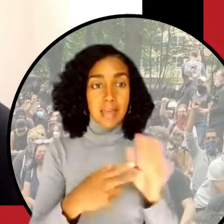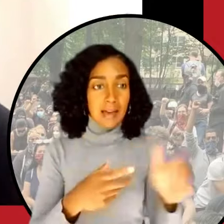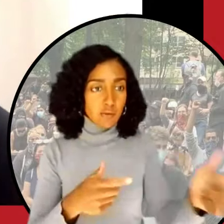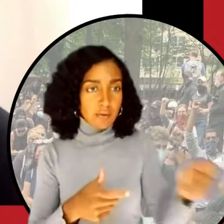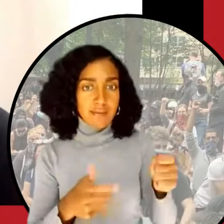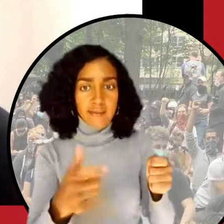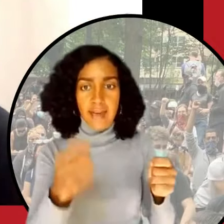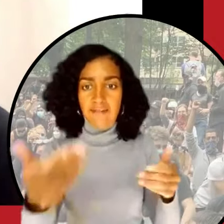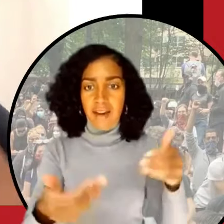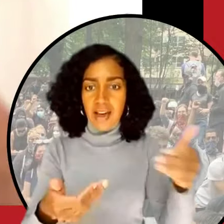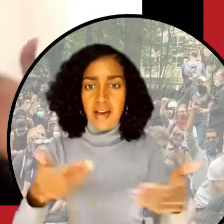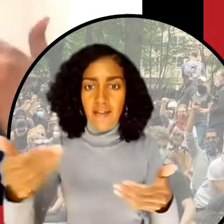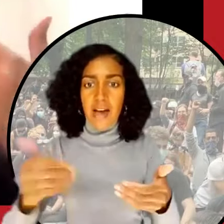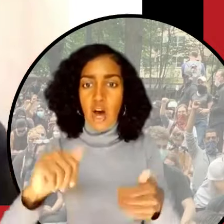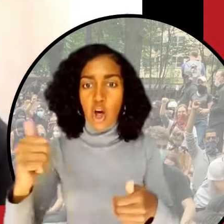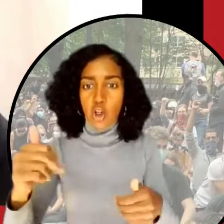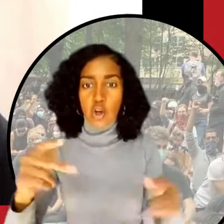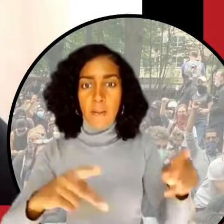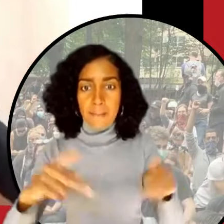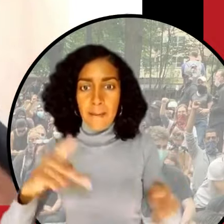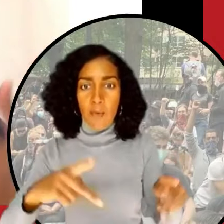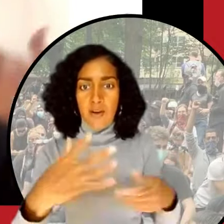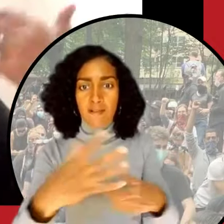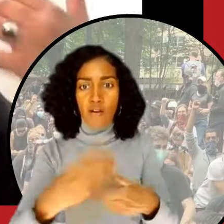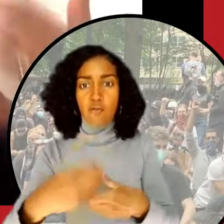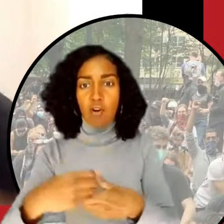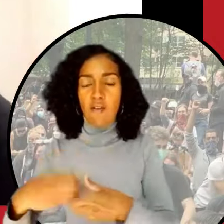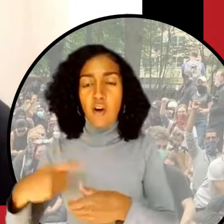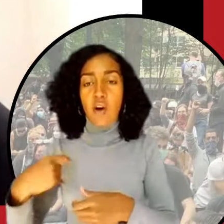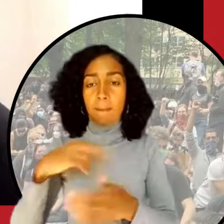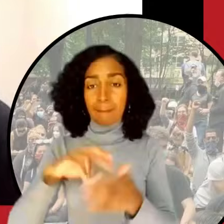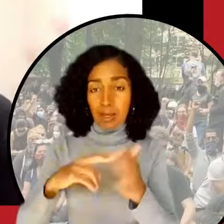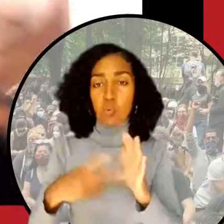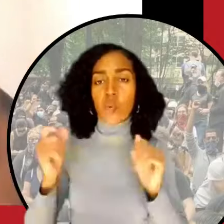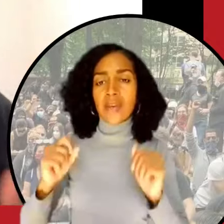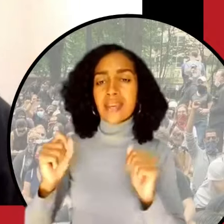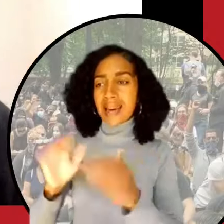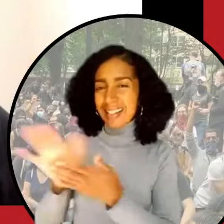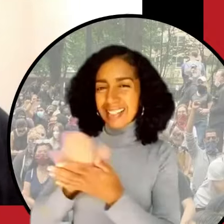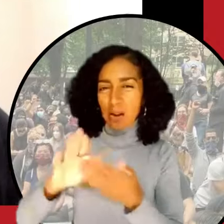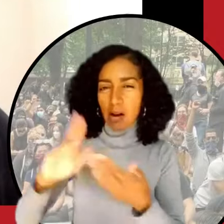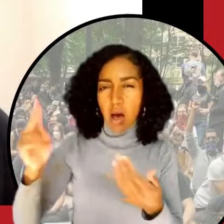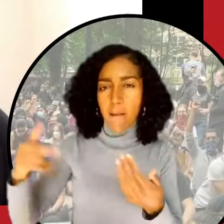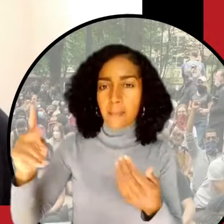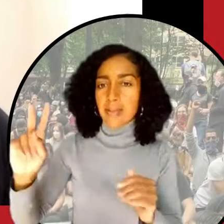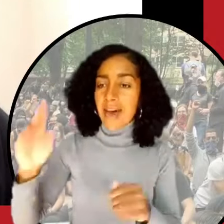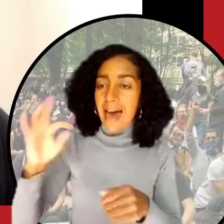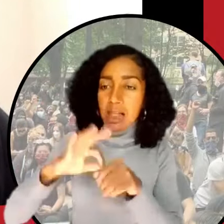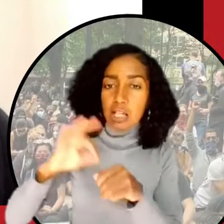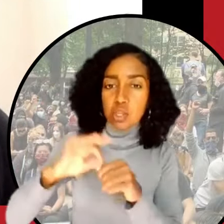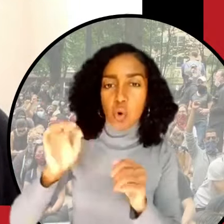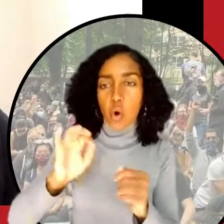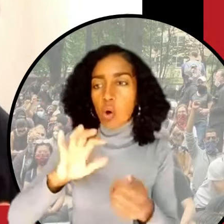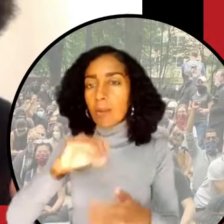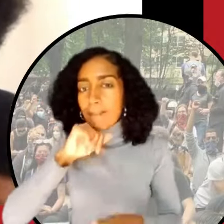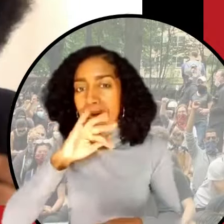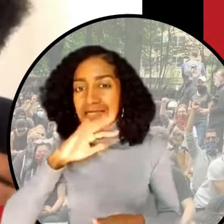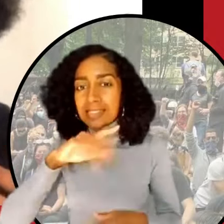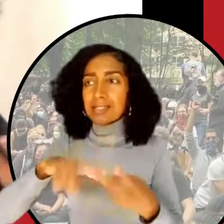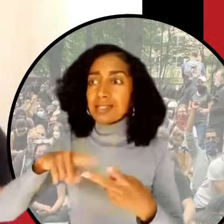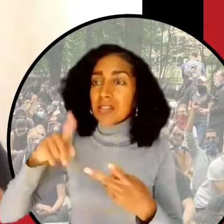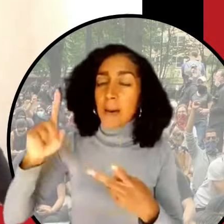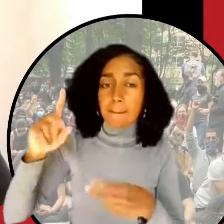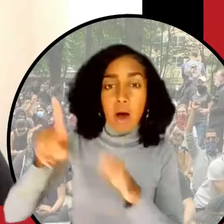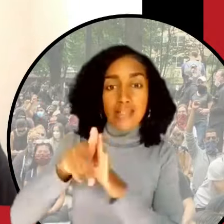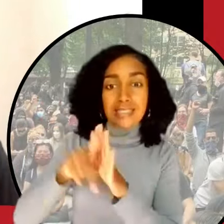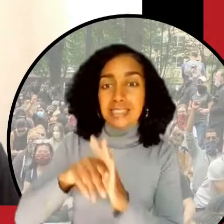up of the messes, the electoral messes, the policy messes to our organizing priorities, right? So